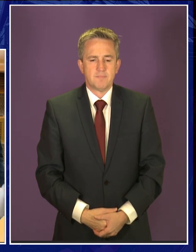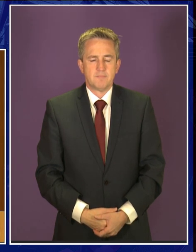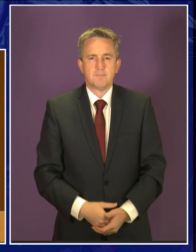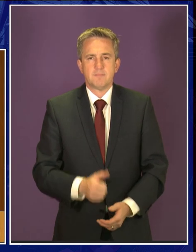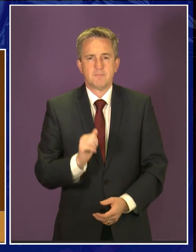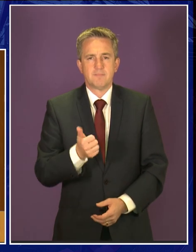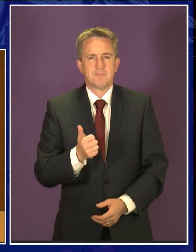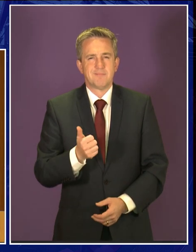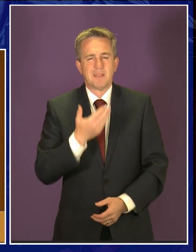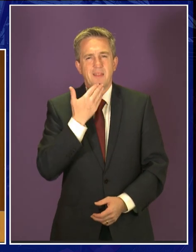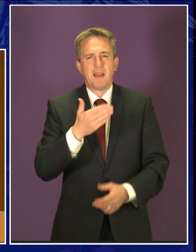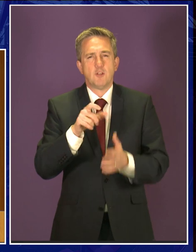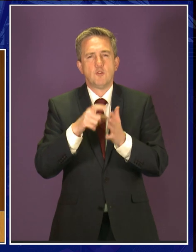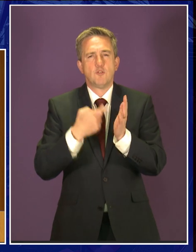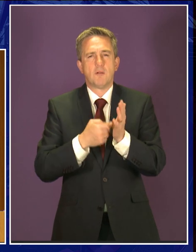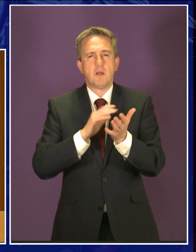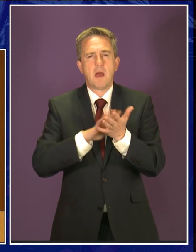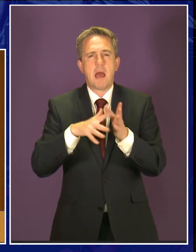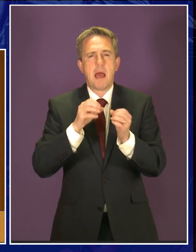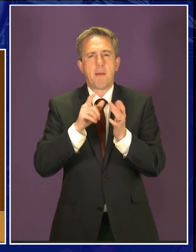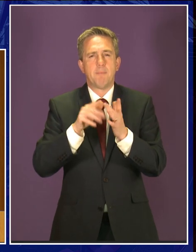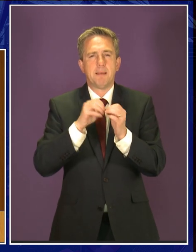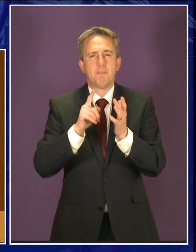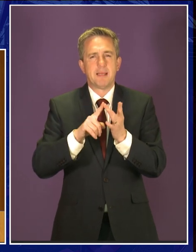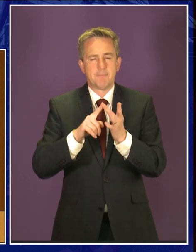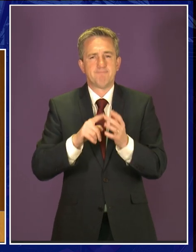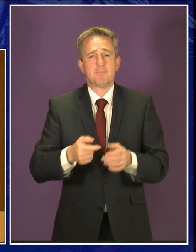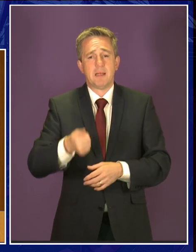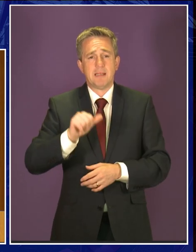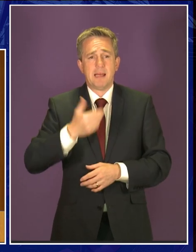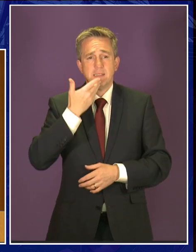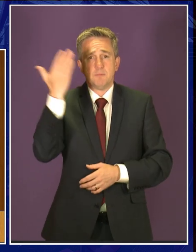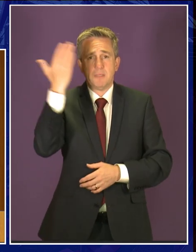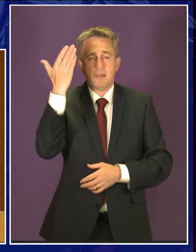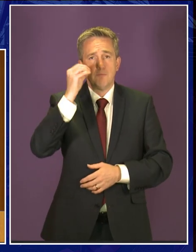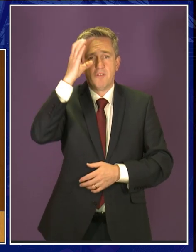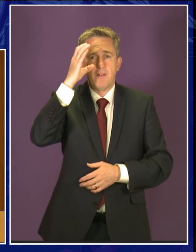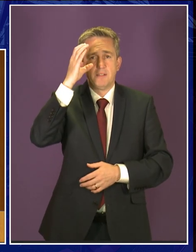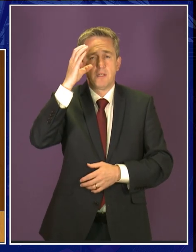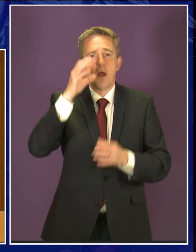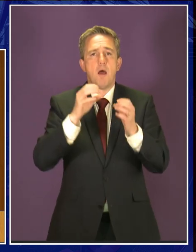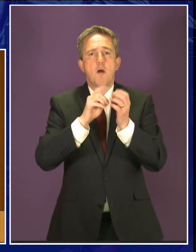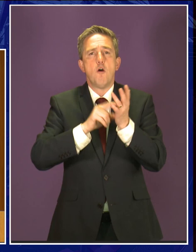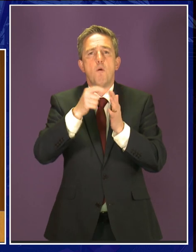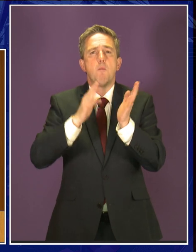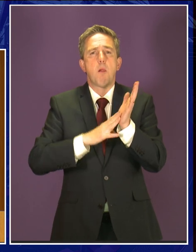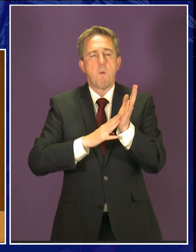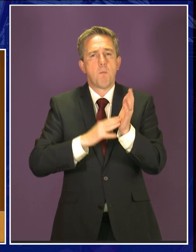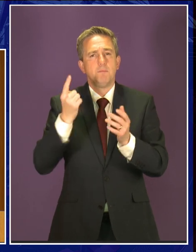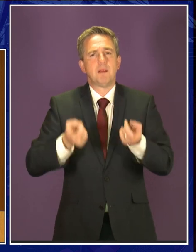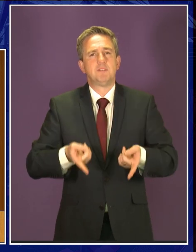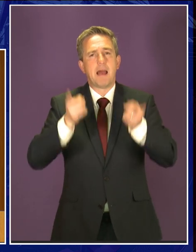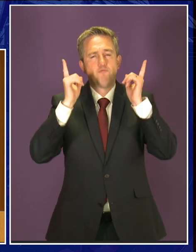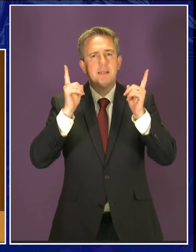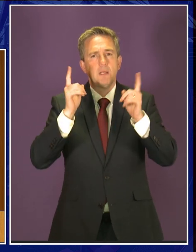Thank you very much, Dr. Habibi. And our next speaker for the session is going to be Professor Baz Bloom, Director and